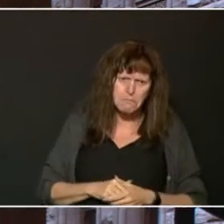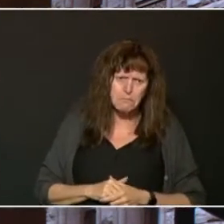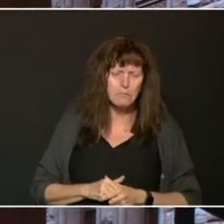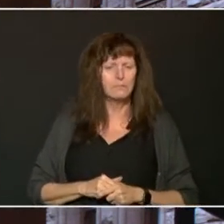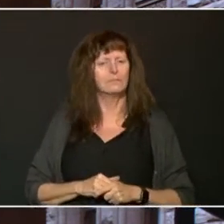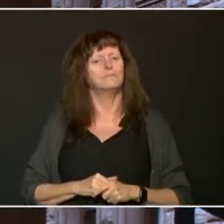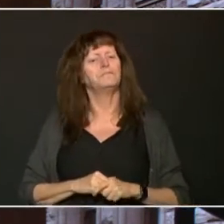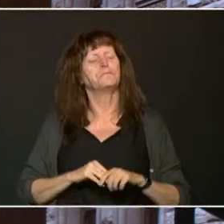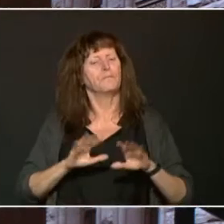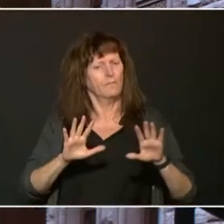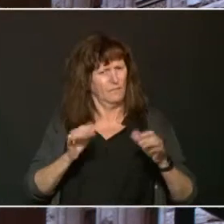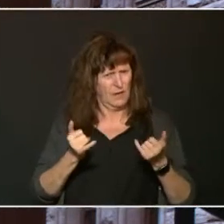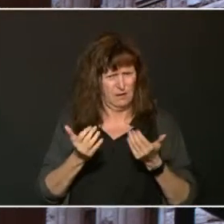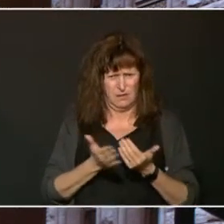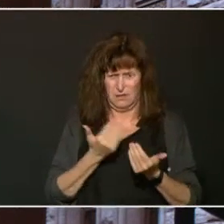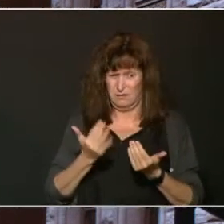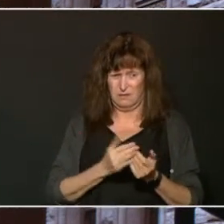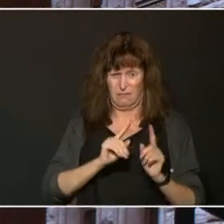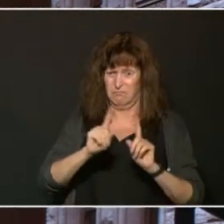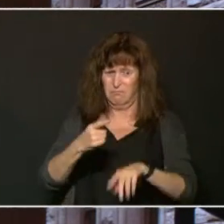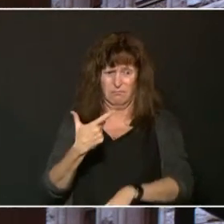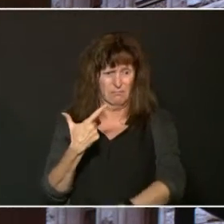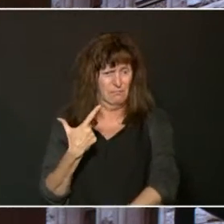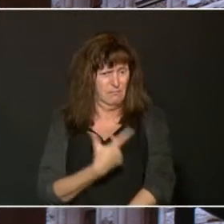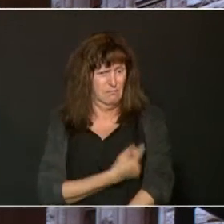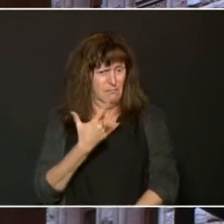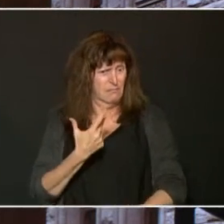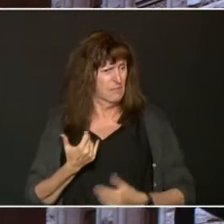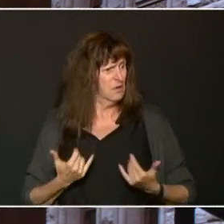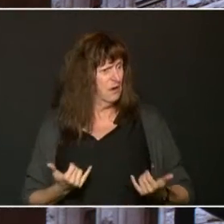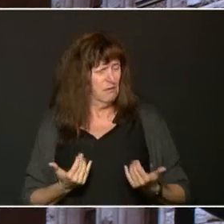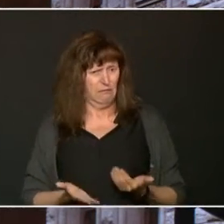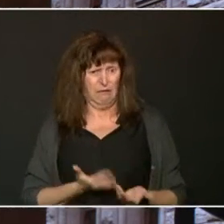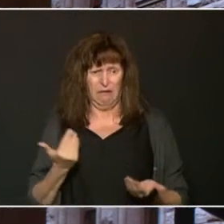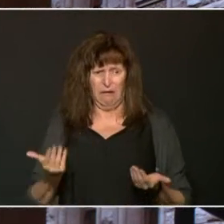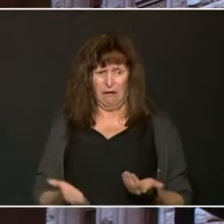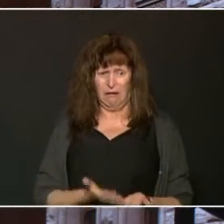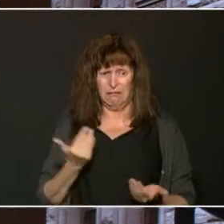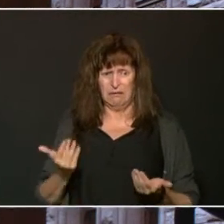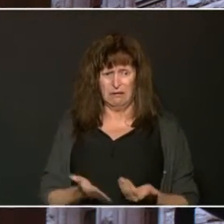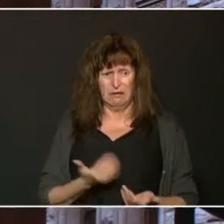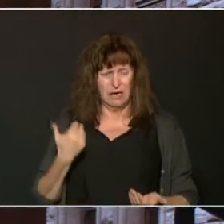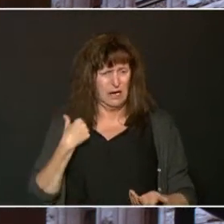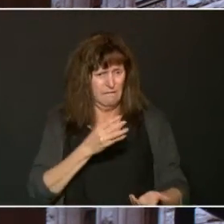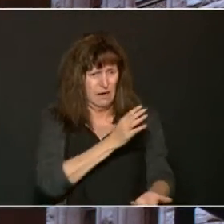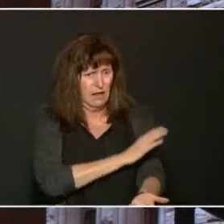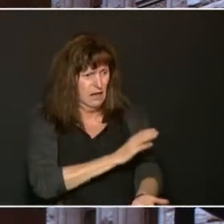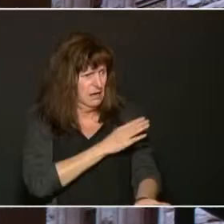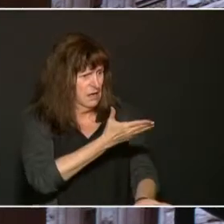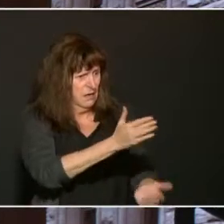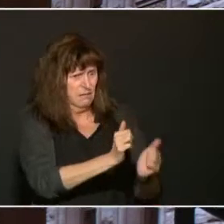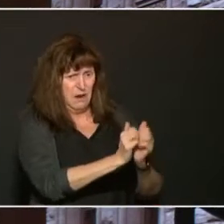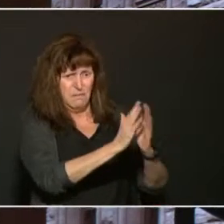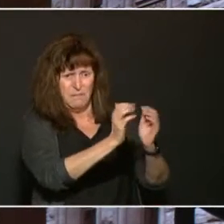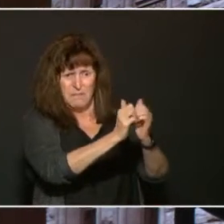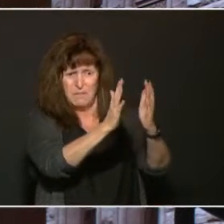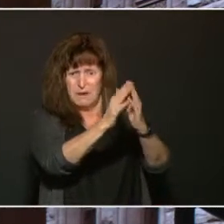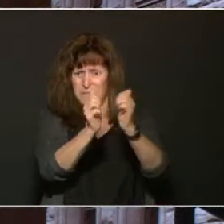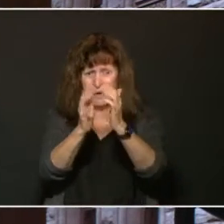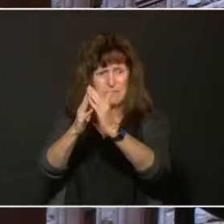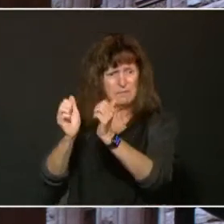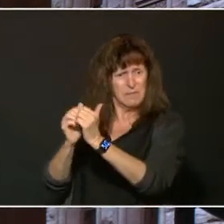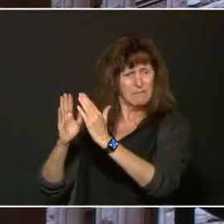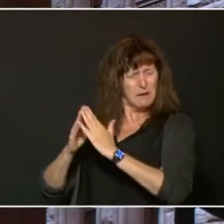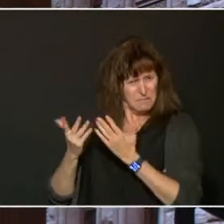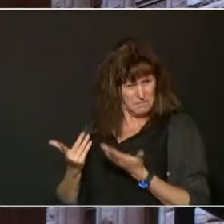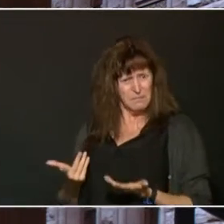a COVID-19 vaccination than it is today, and mass immunization clinics are being deployed across the province to remove as many barriers as